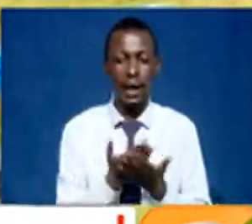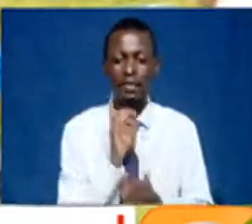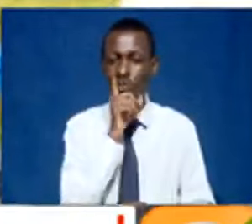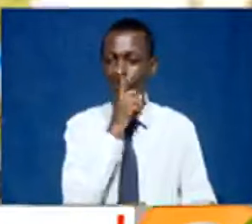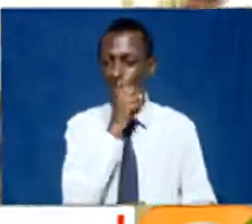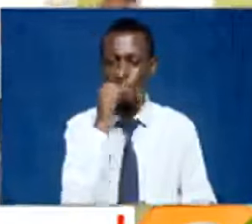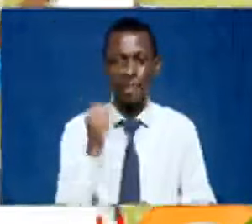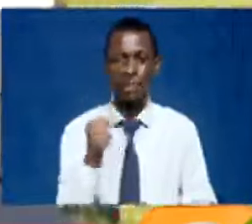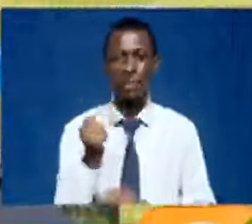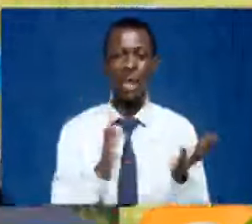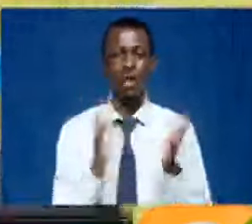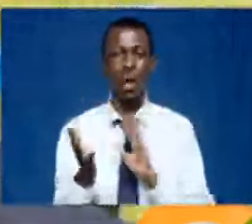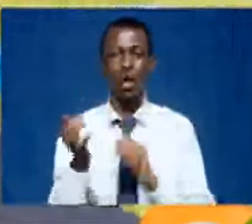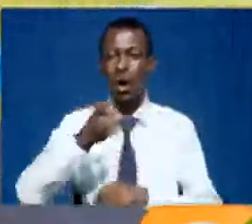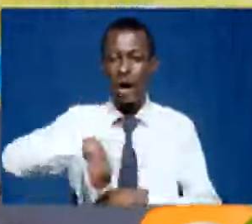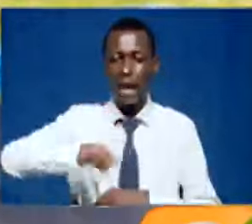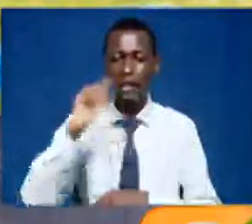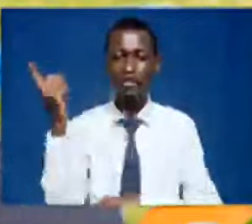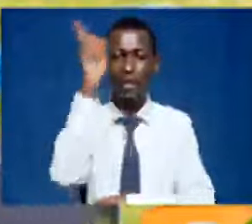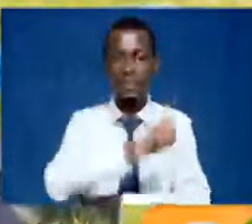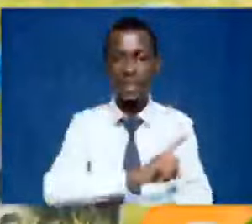within our expectation on day one.